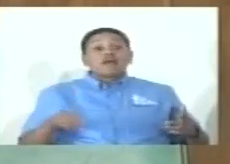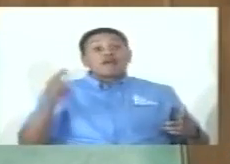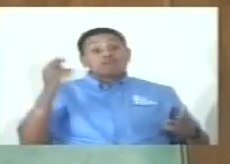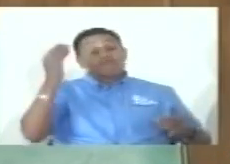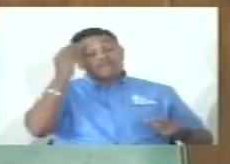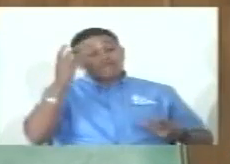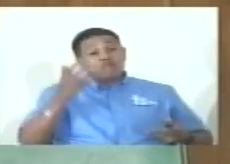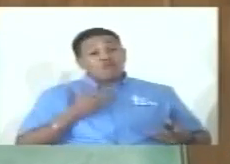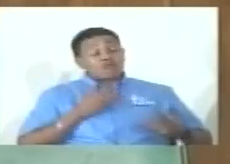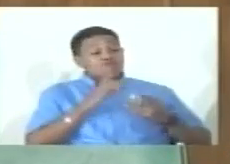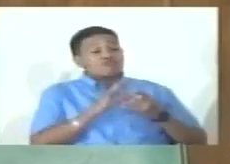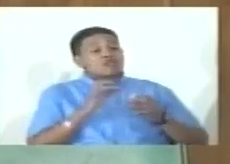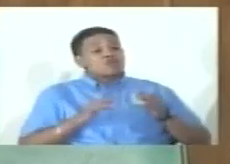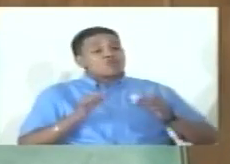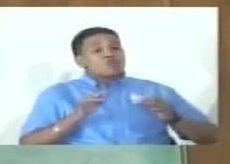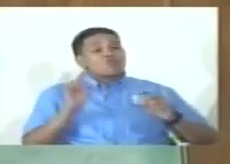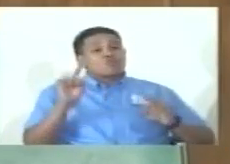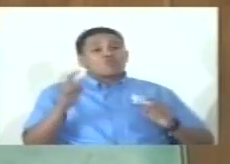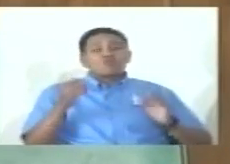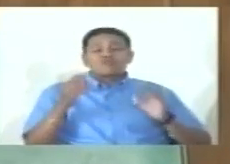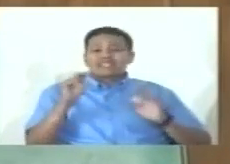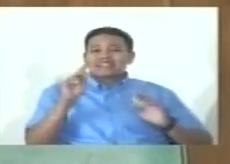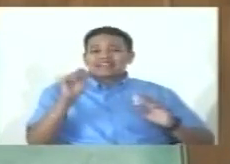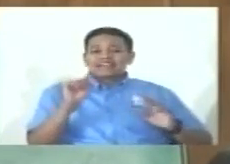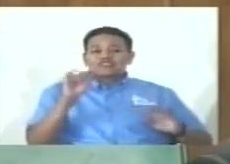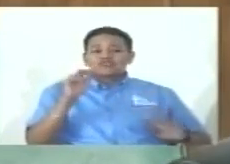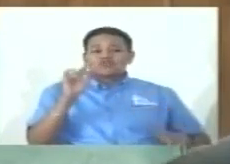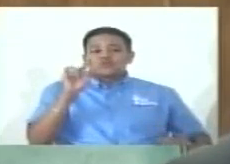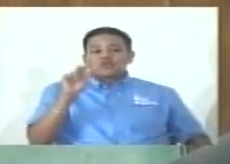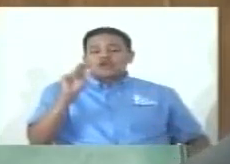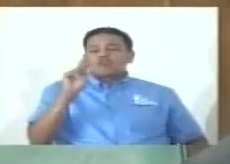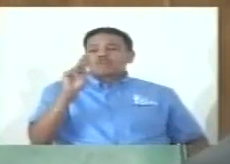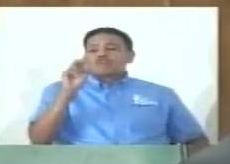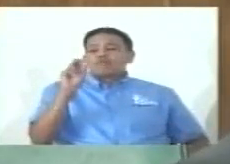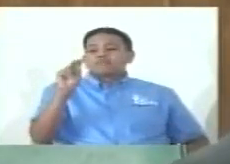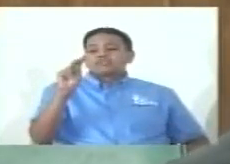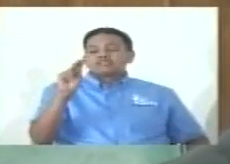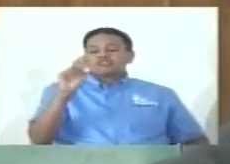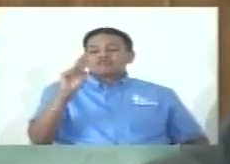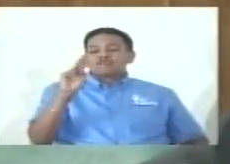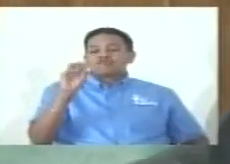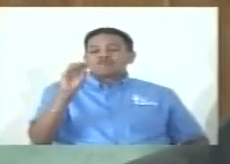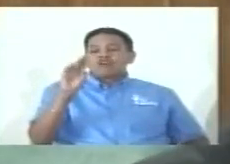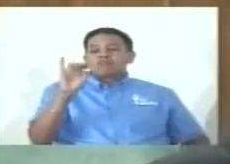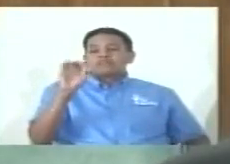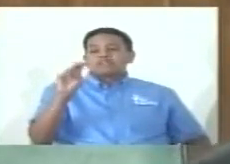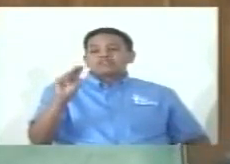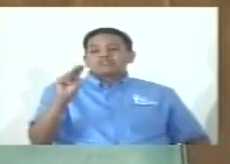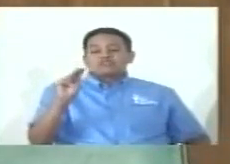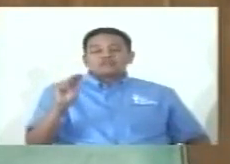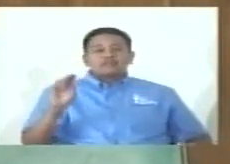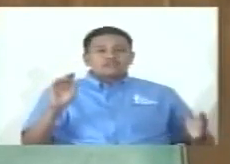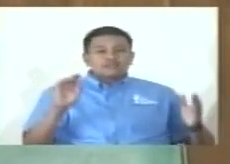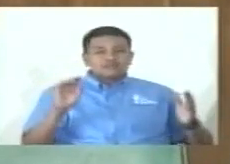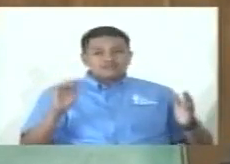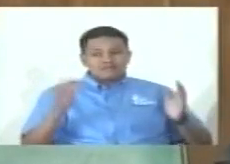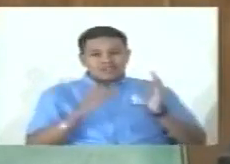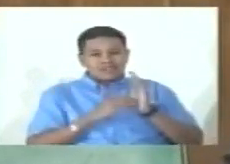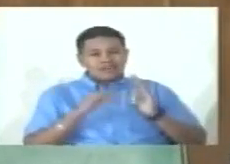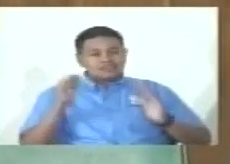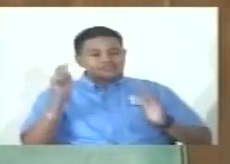court case, Julian Robinson versus the AG, in that case, the